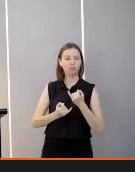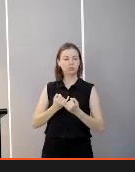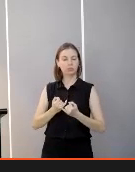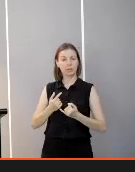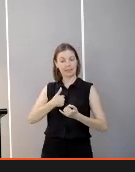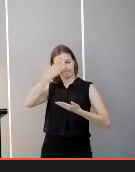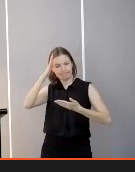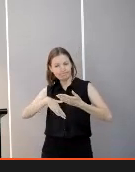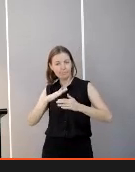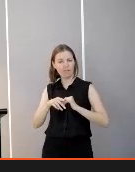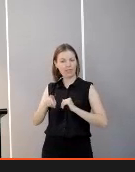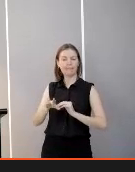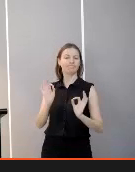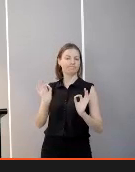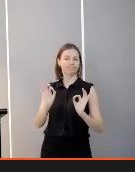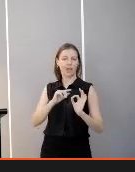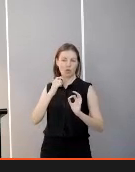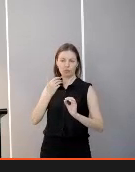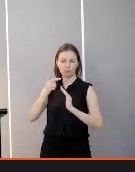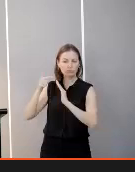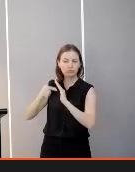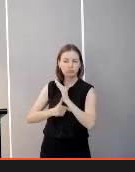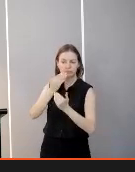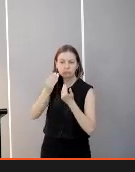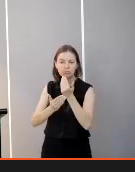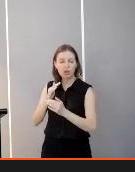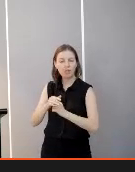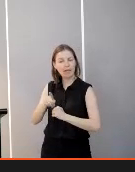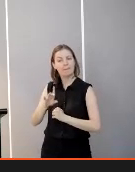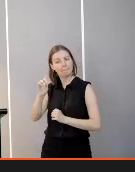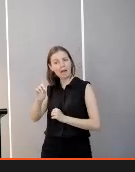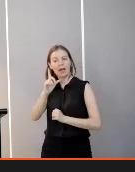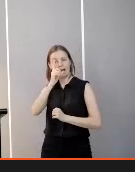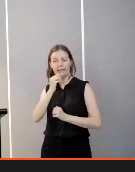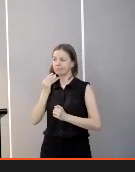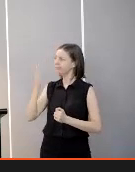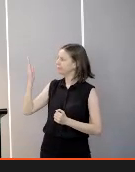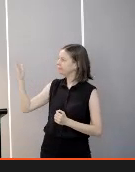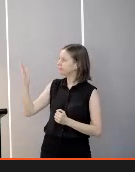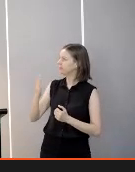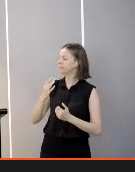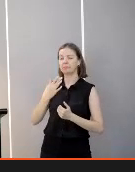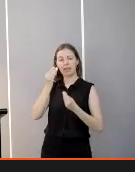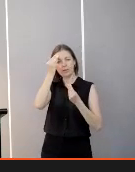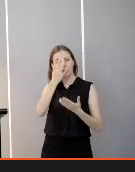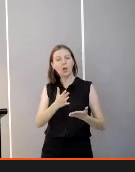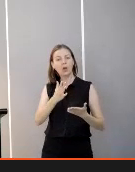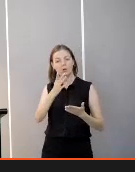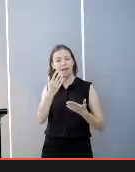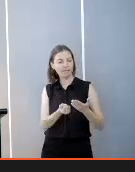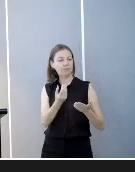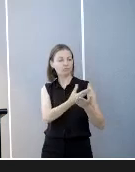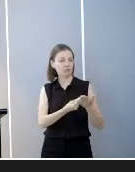topic, so I won't be discussing it today, but I can point people in the direction of some experts and resources if they're interested. Next slide,